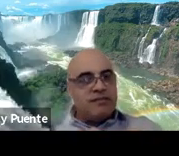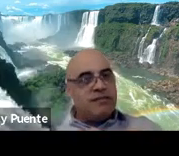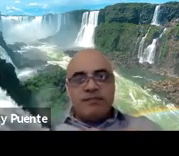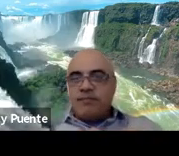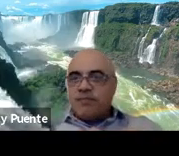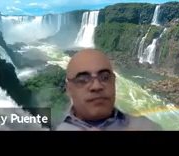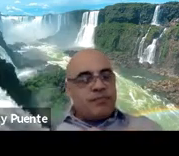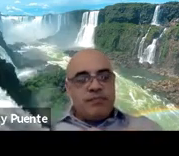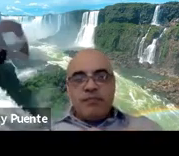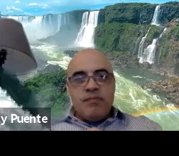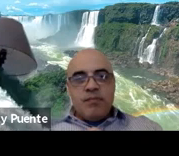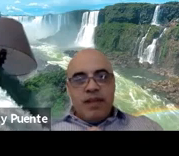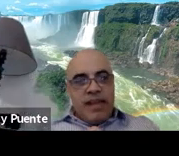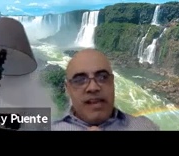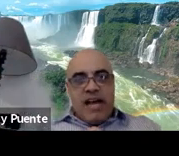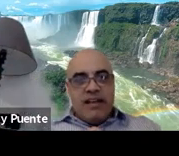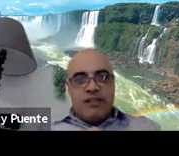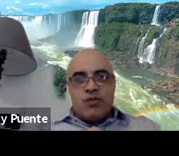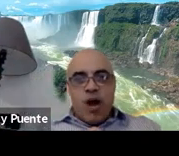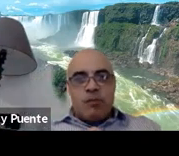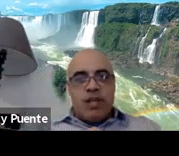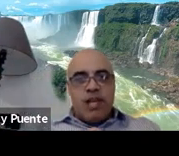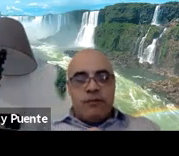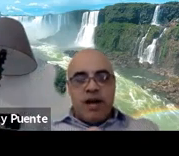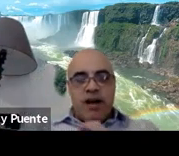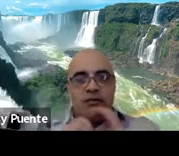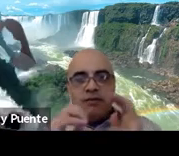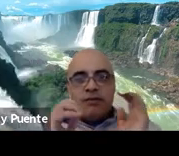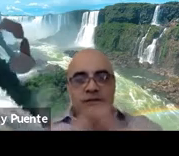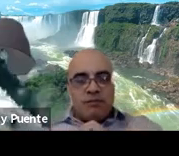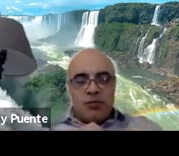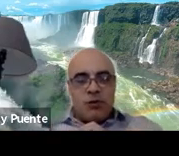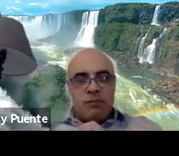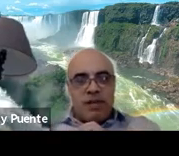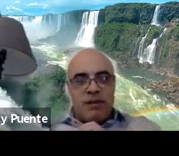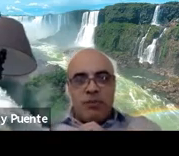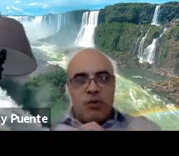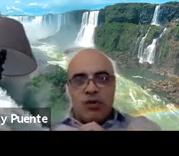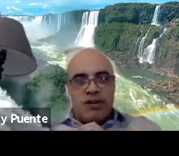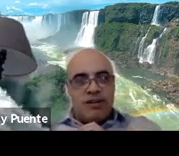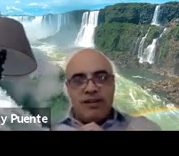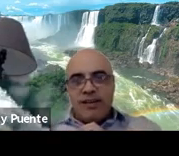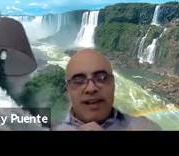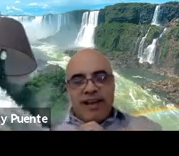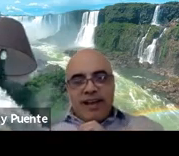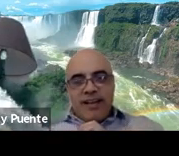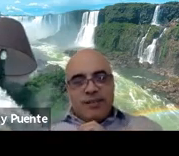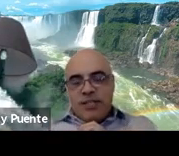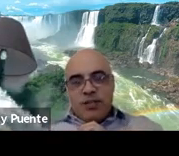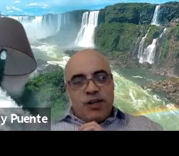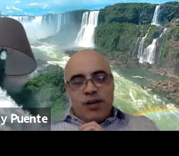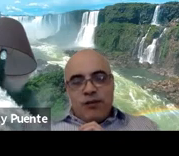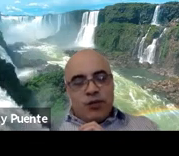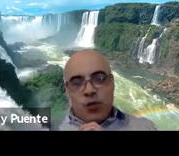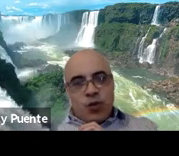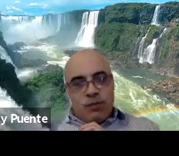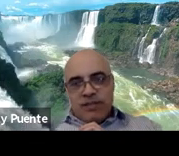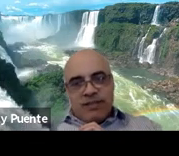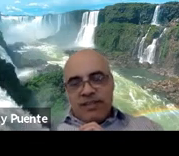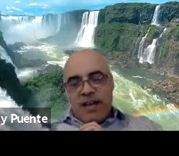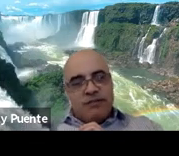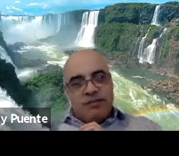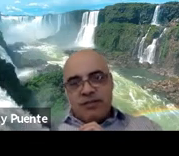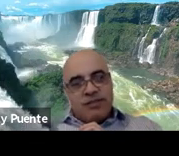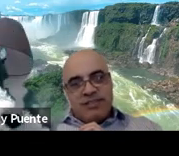and he had this strong belief about sort of being pure, especially if you're a